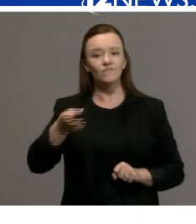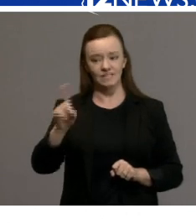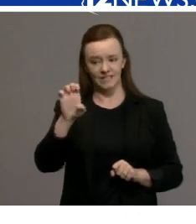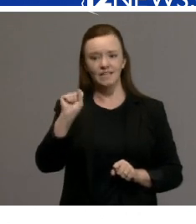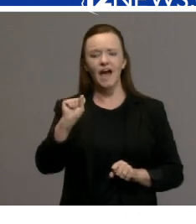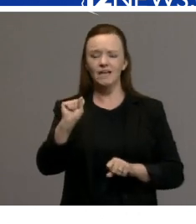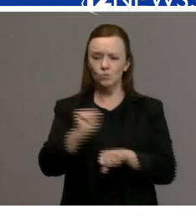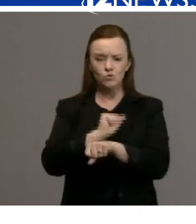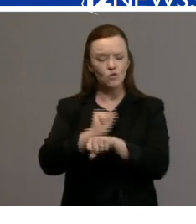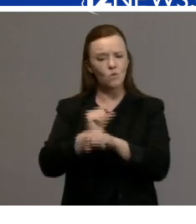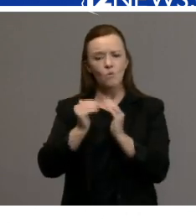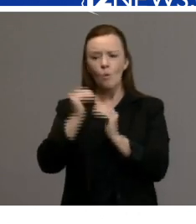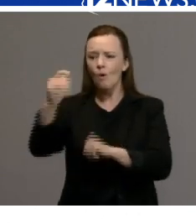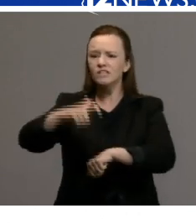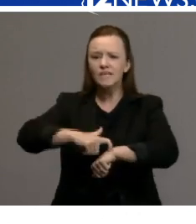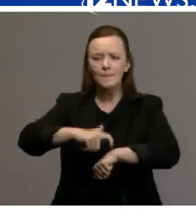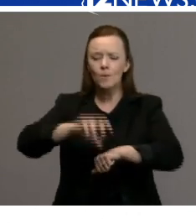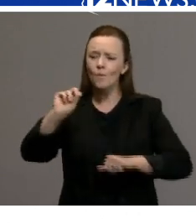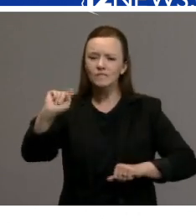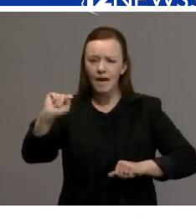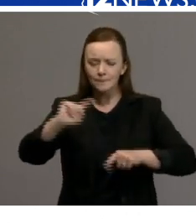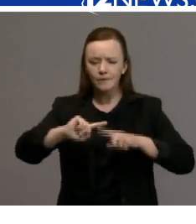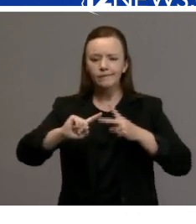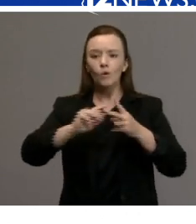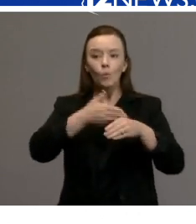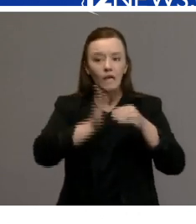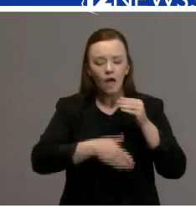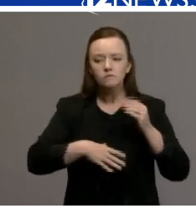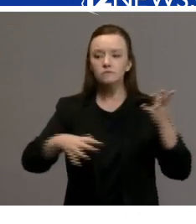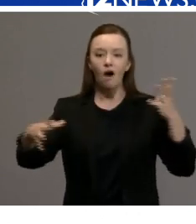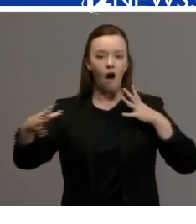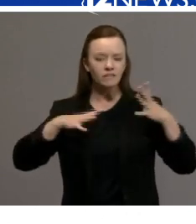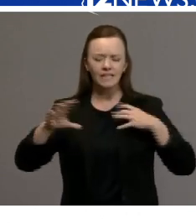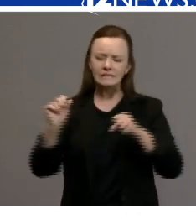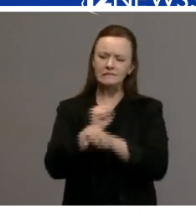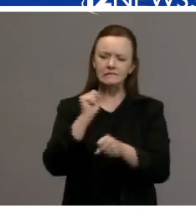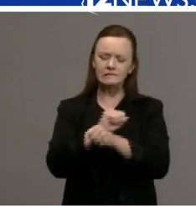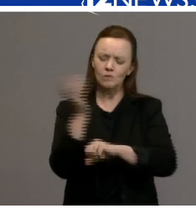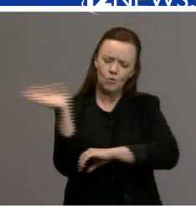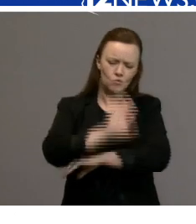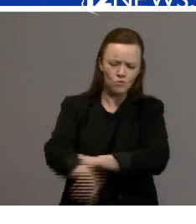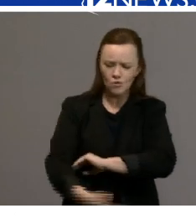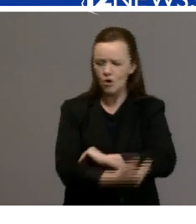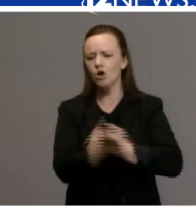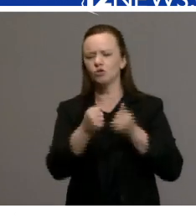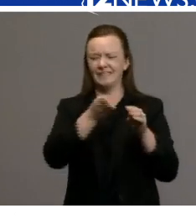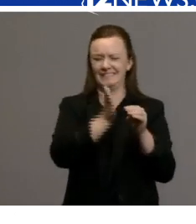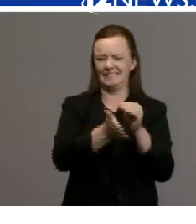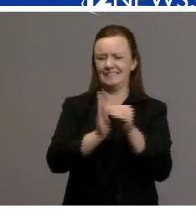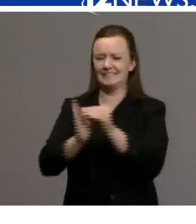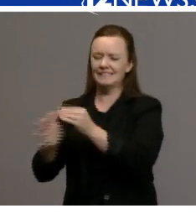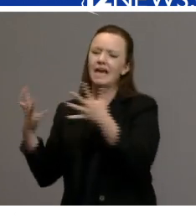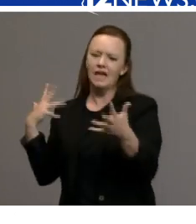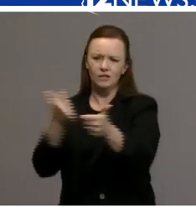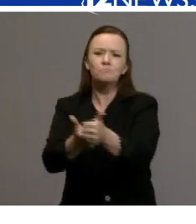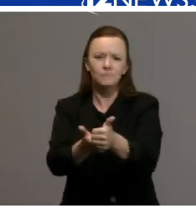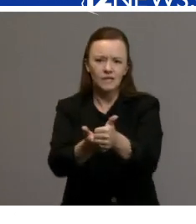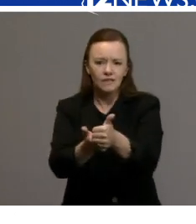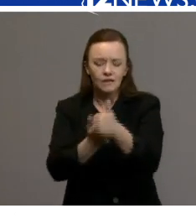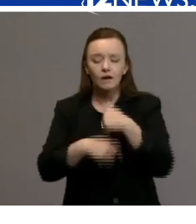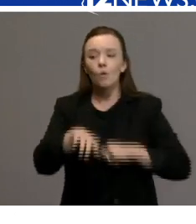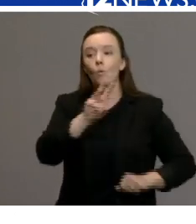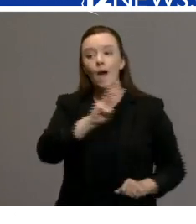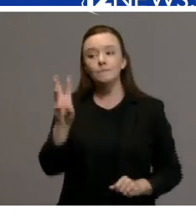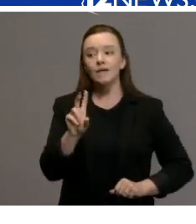and holidays to get that done. In terms of some type of dashboard beyond that, we're very hopeful as we reopen